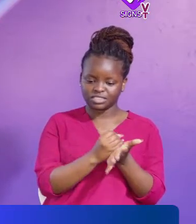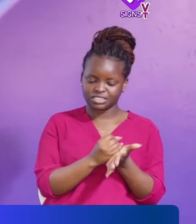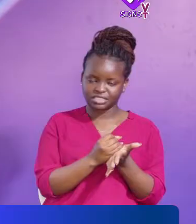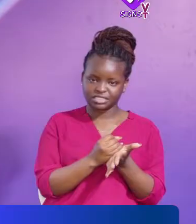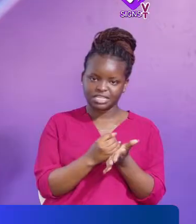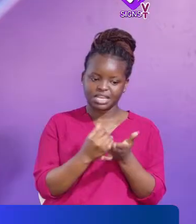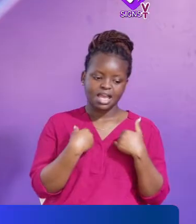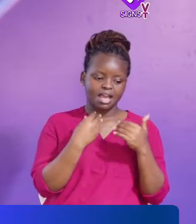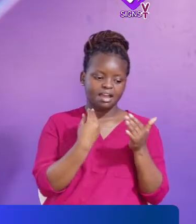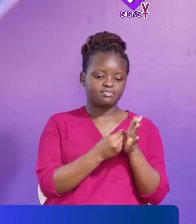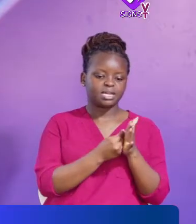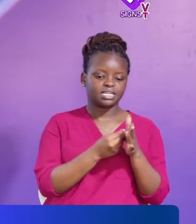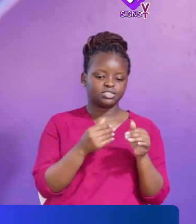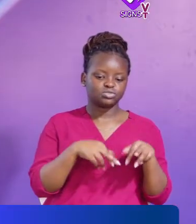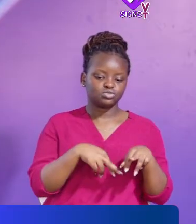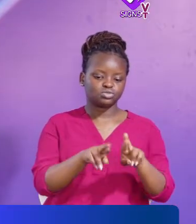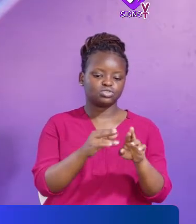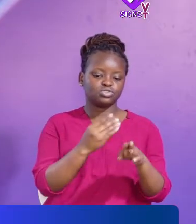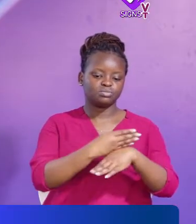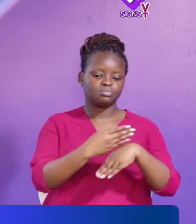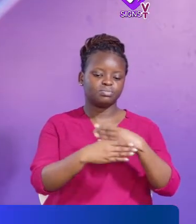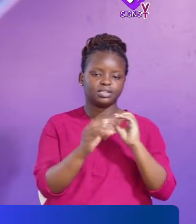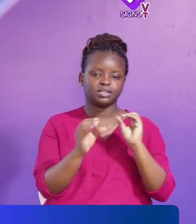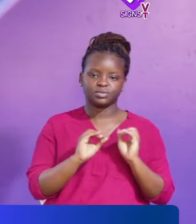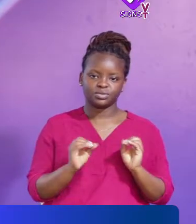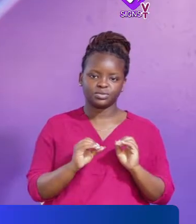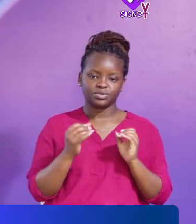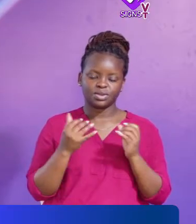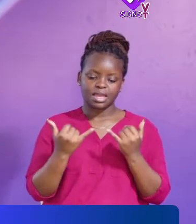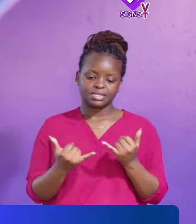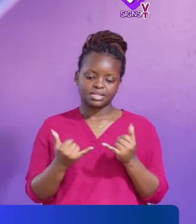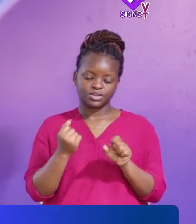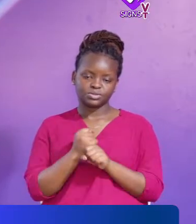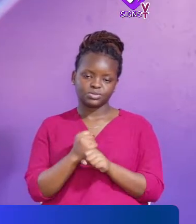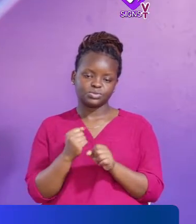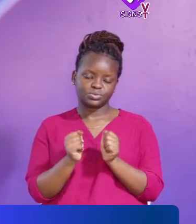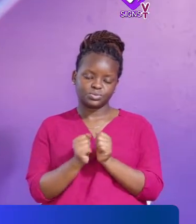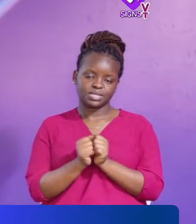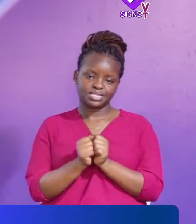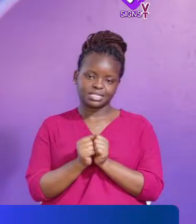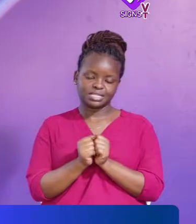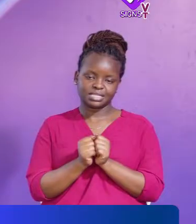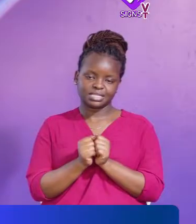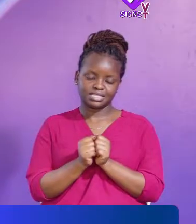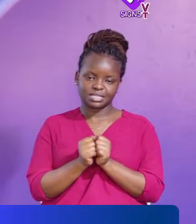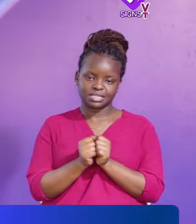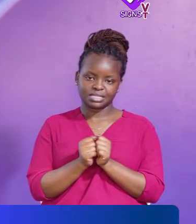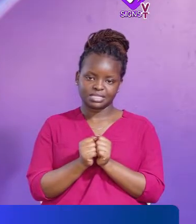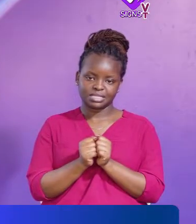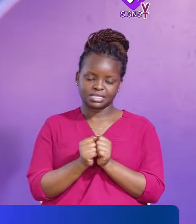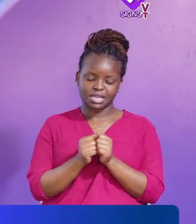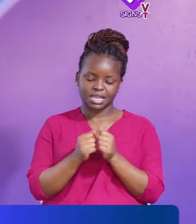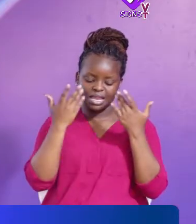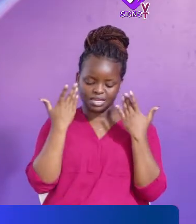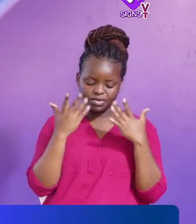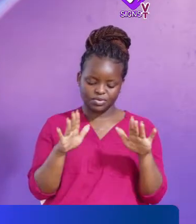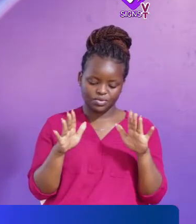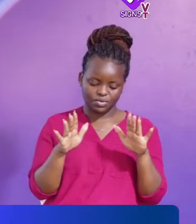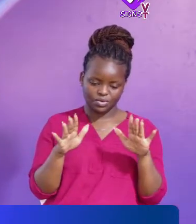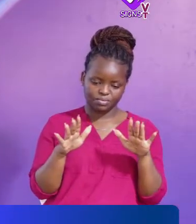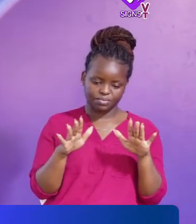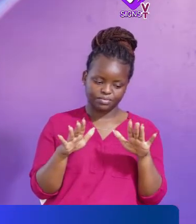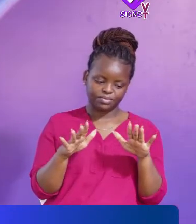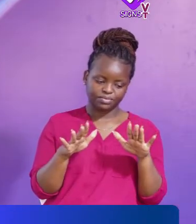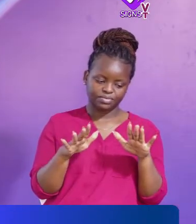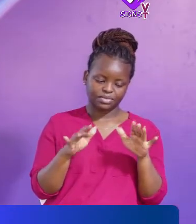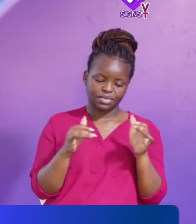is no money to do that road. So even if now you do with even if now you bring in, I don't know,